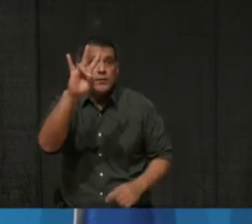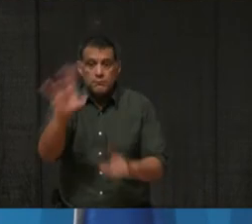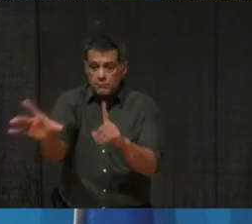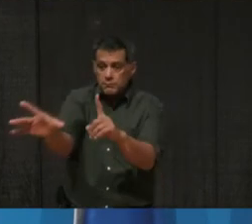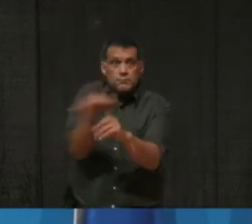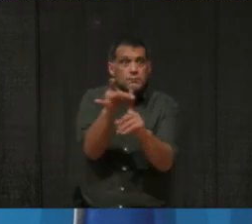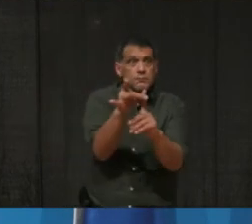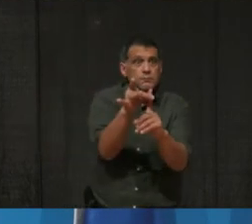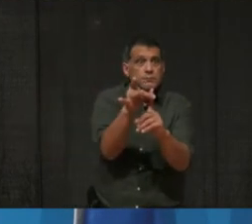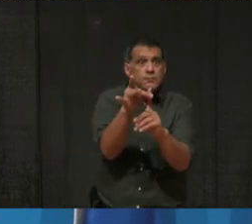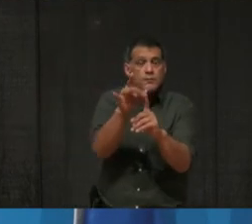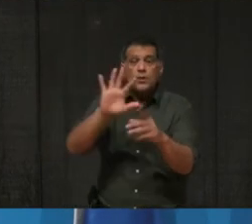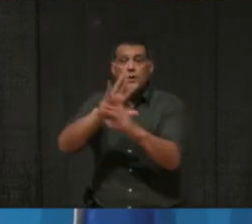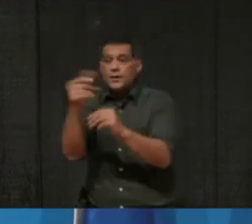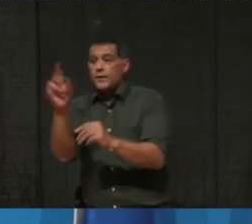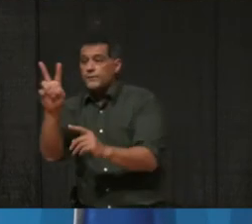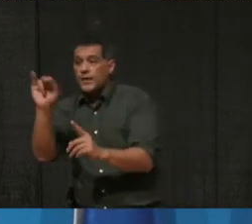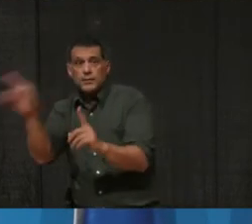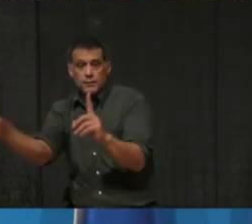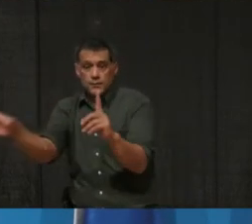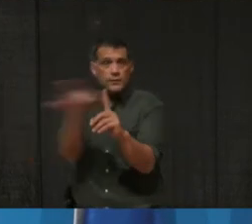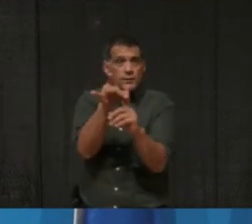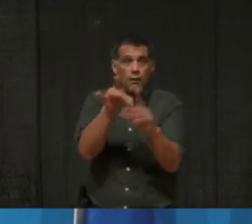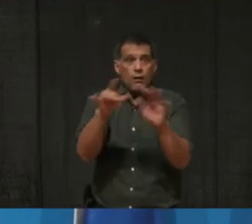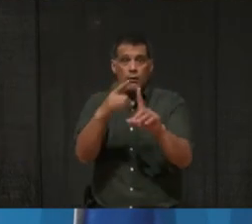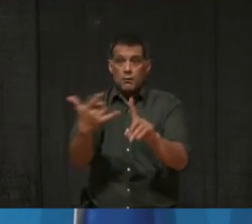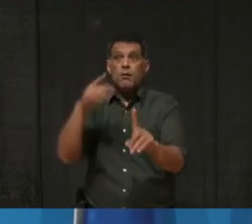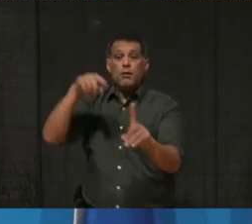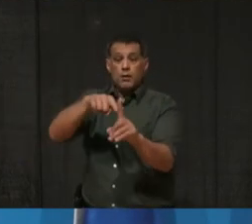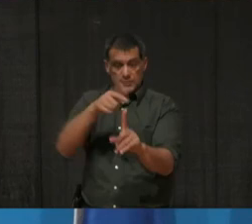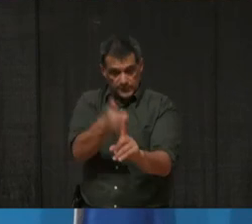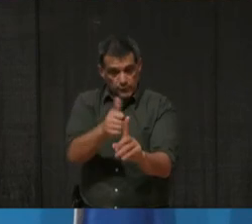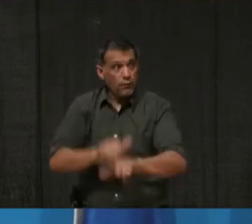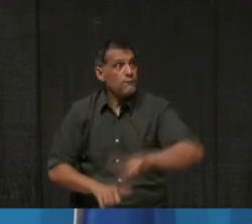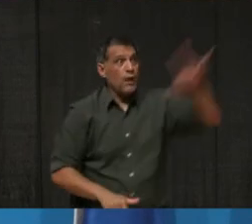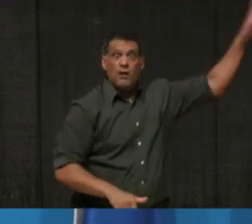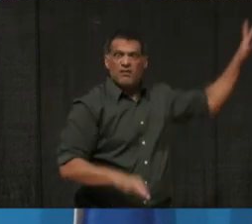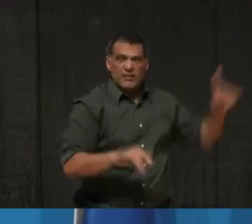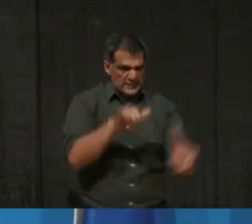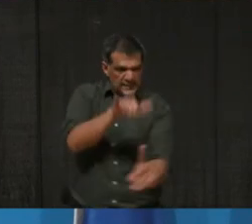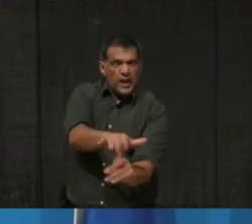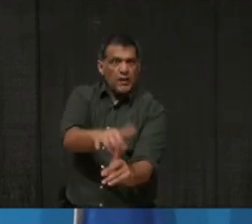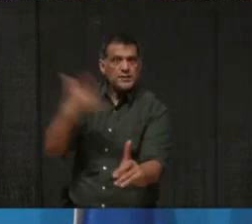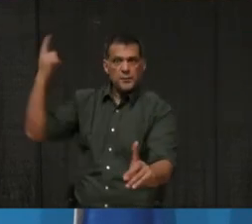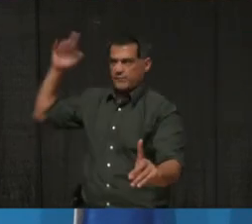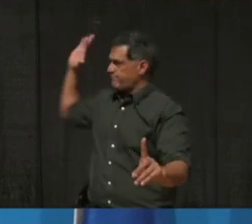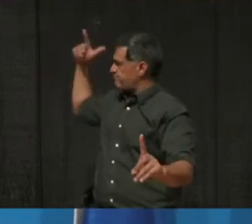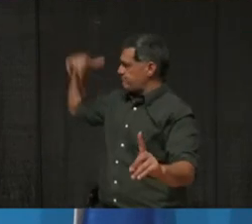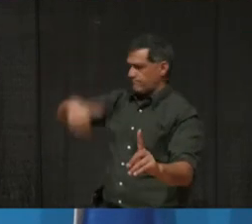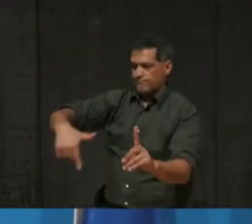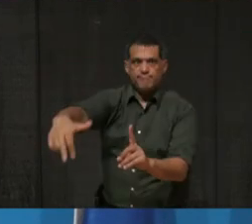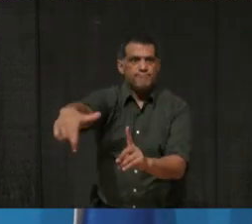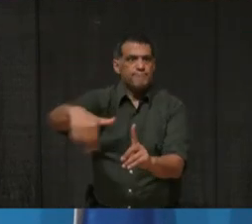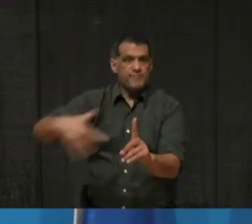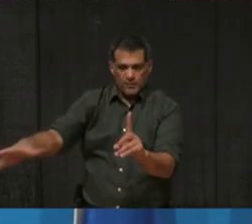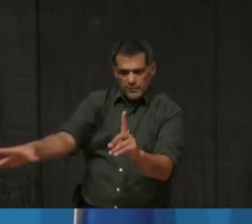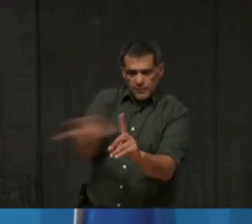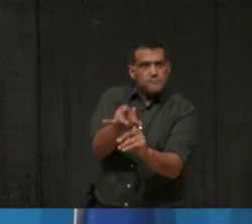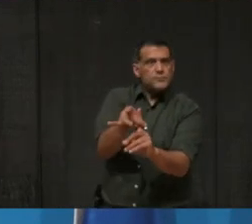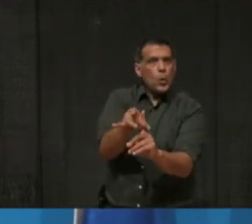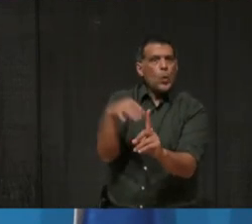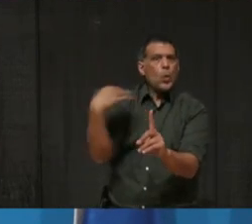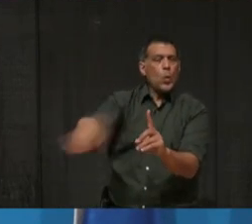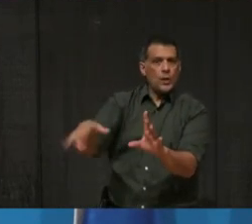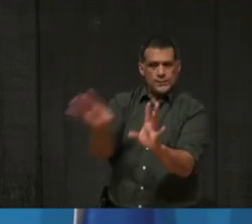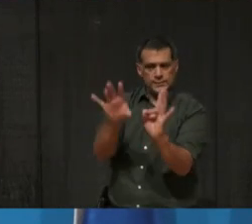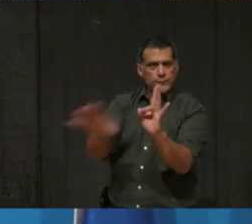community in some form. Some of them have had travel histories, but there are community acquisitions that are occurring, which means that if we open